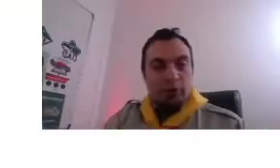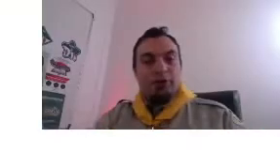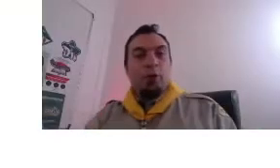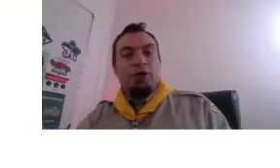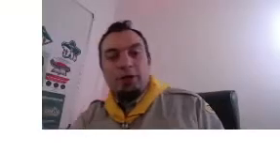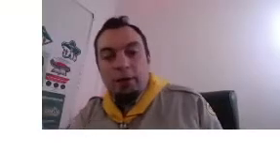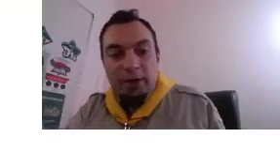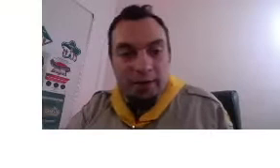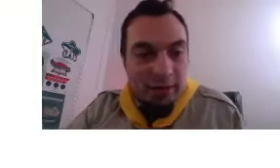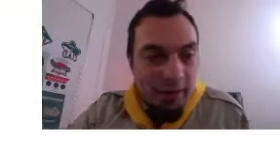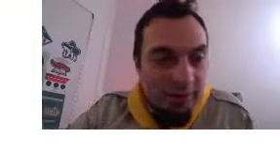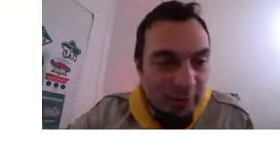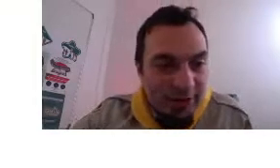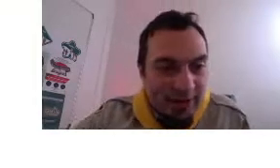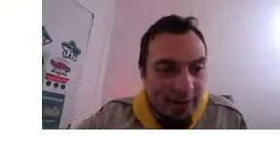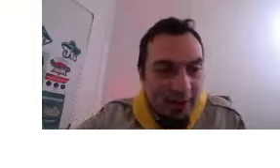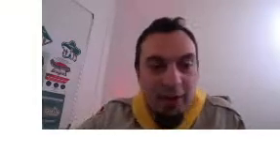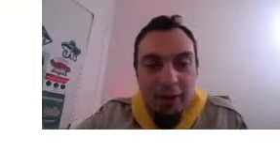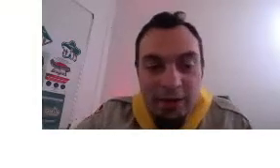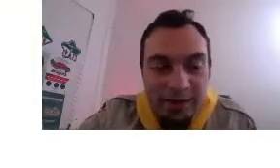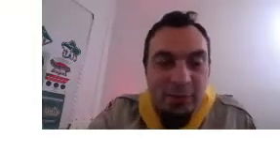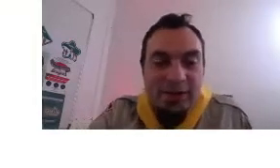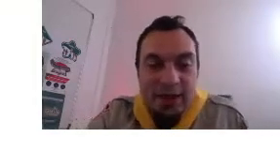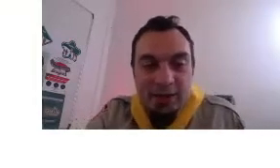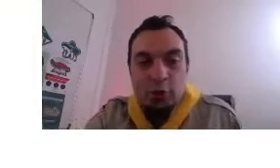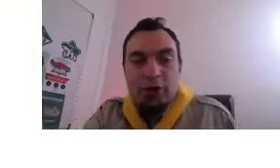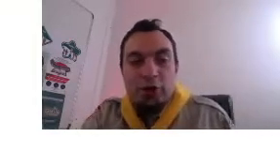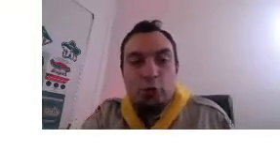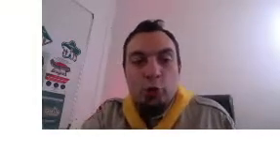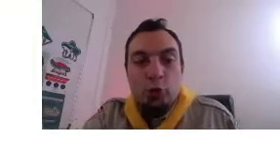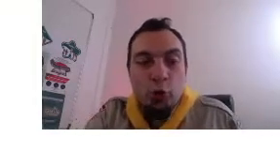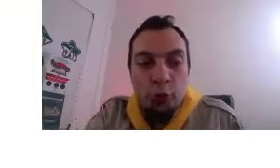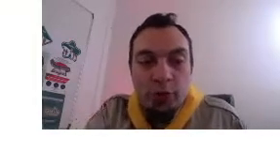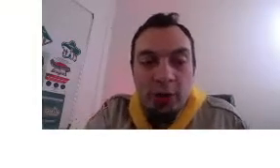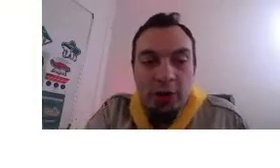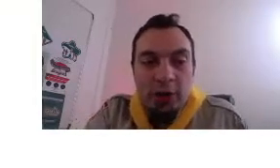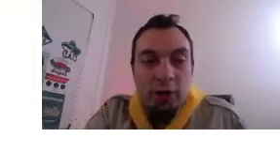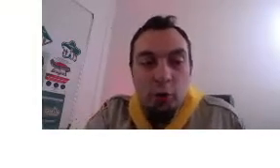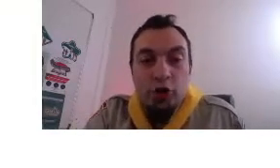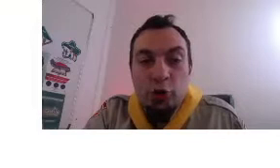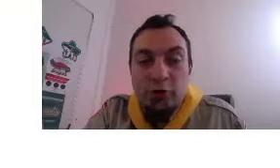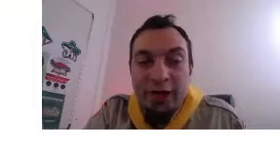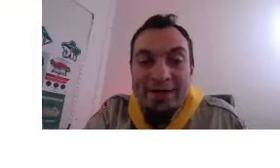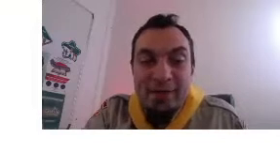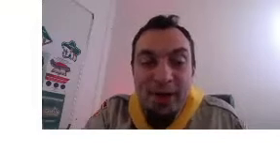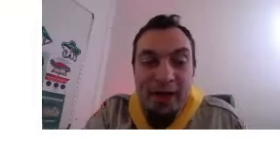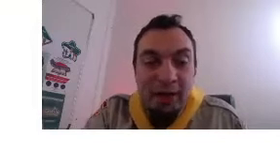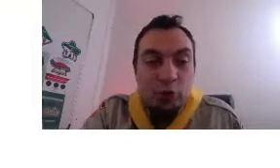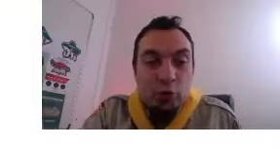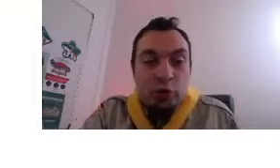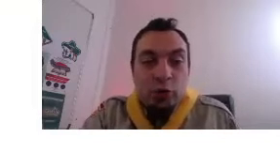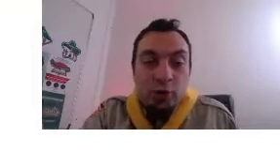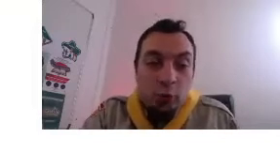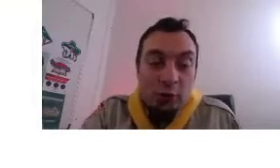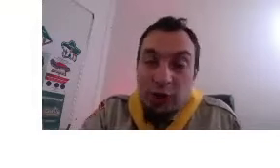Hey, Paula, just a question came in. Somebody's saying... somebody's asking a question to whom we should face the palm